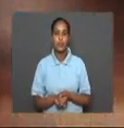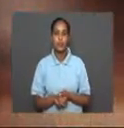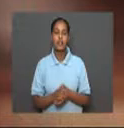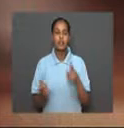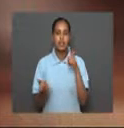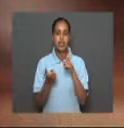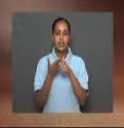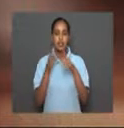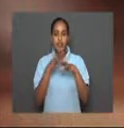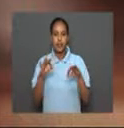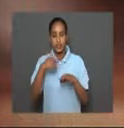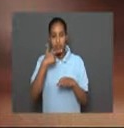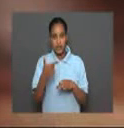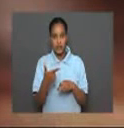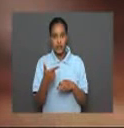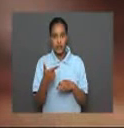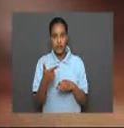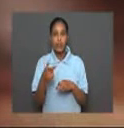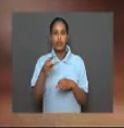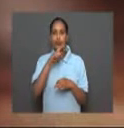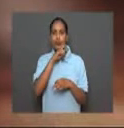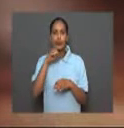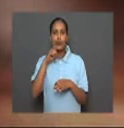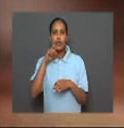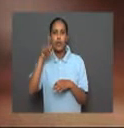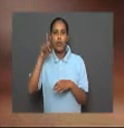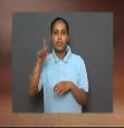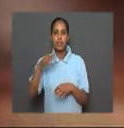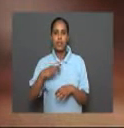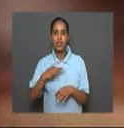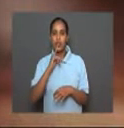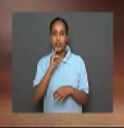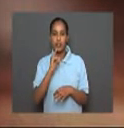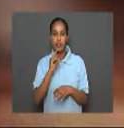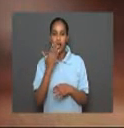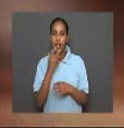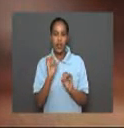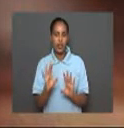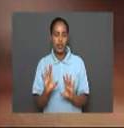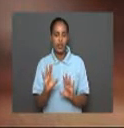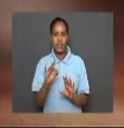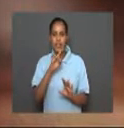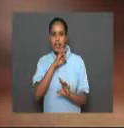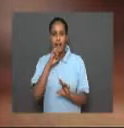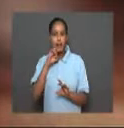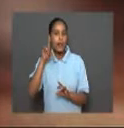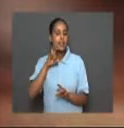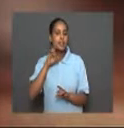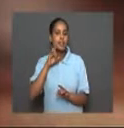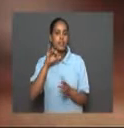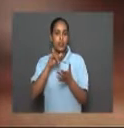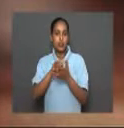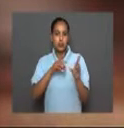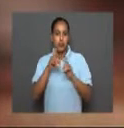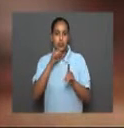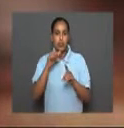The second statement says that solid polystyrene is a colorless, hard plastic that